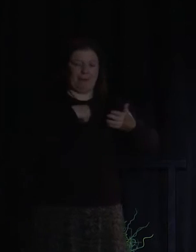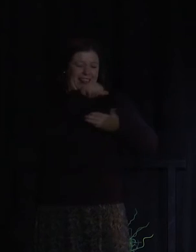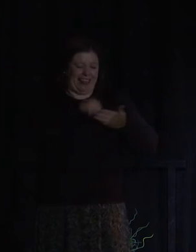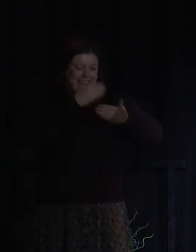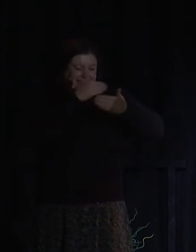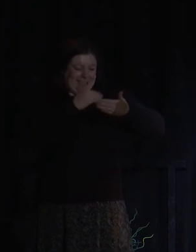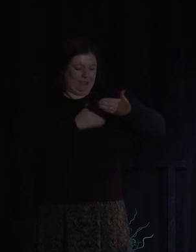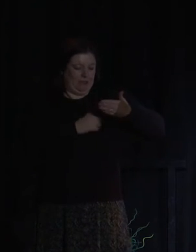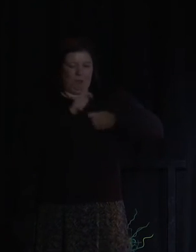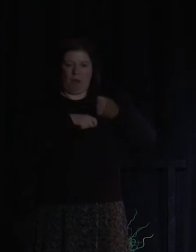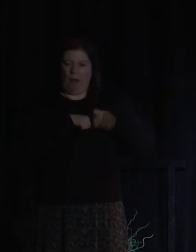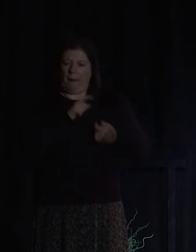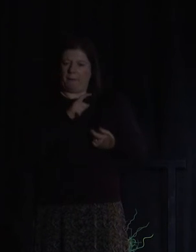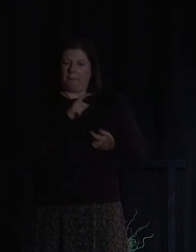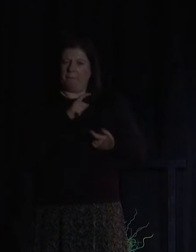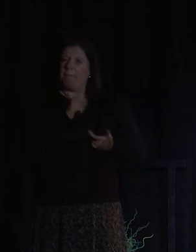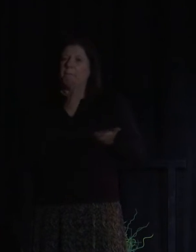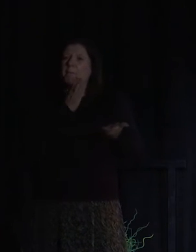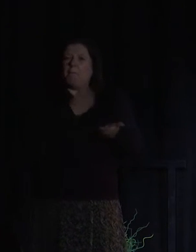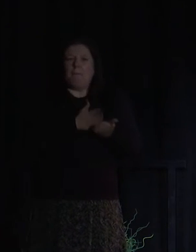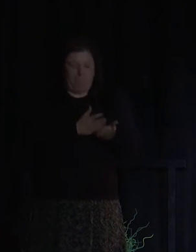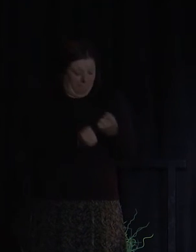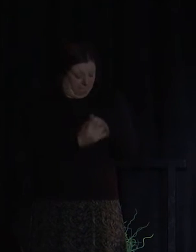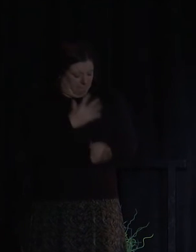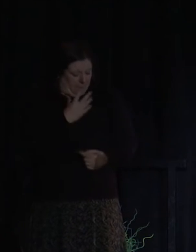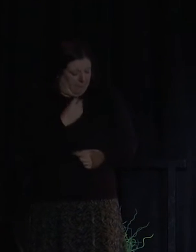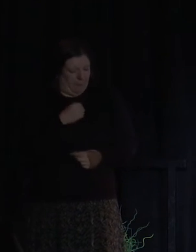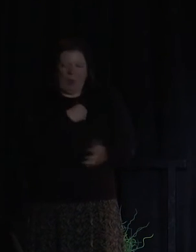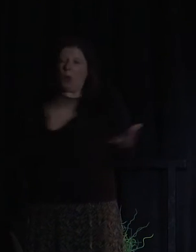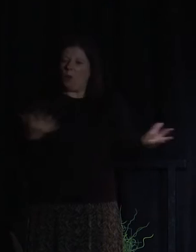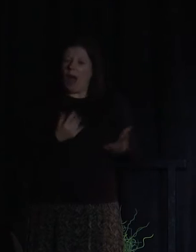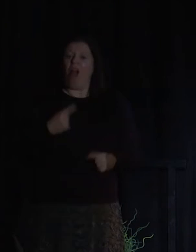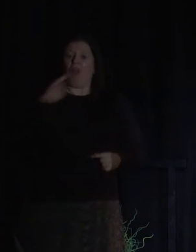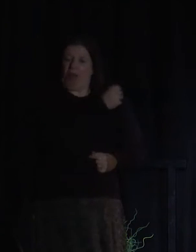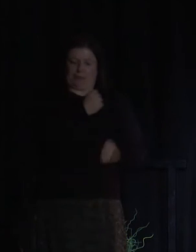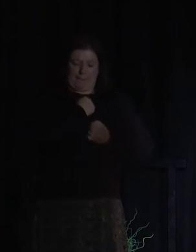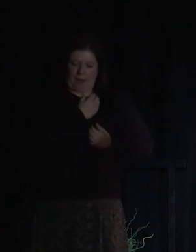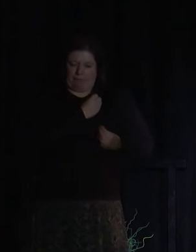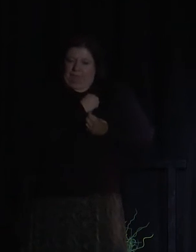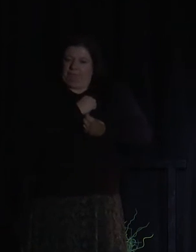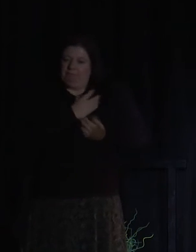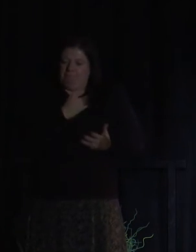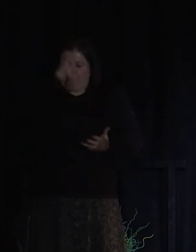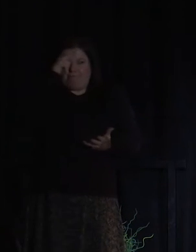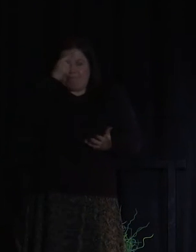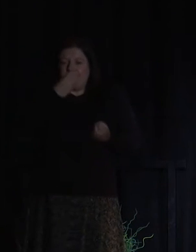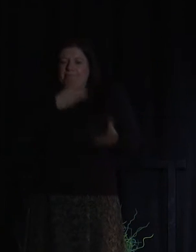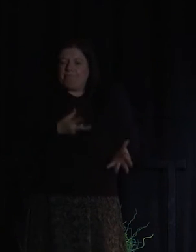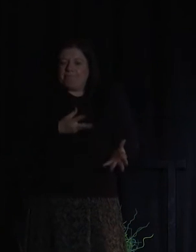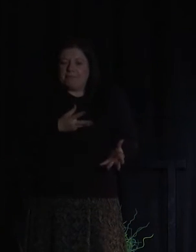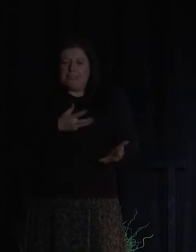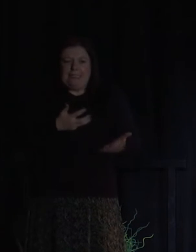and it wasn't shows that really made my heart sing. So this is just moments I had out there on the road this